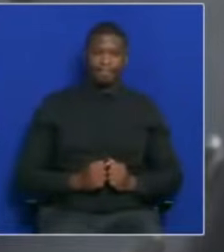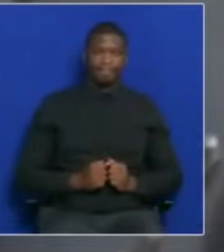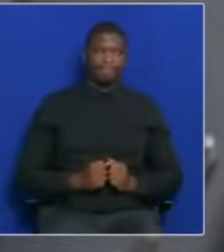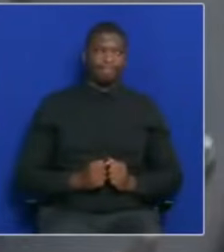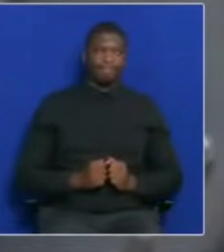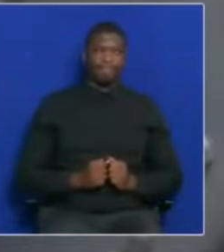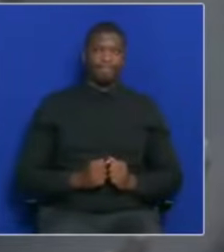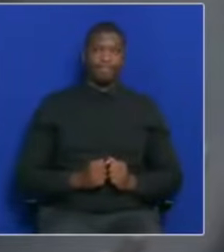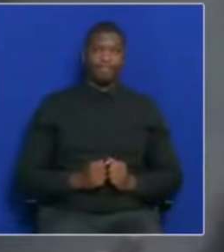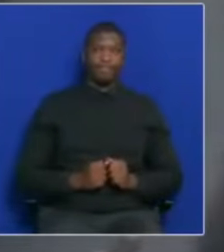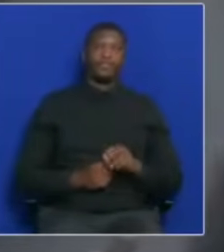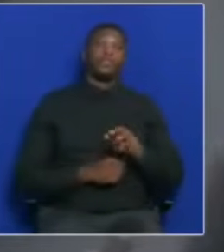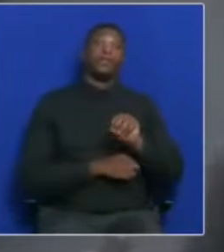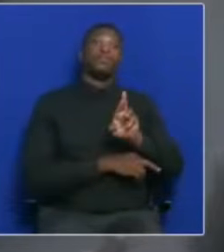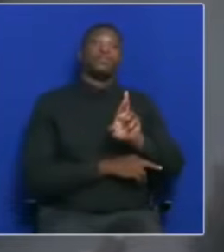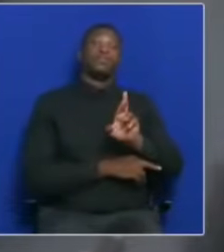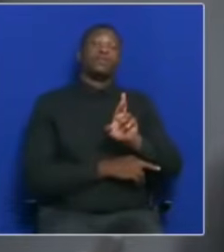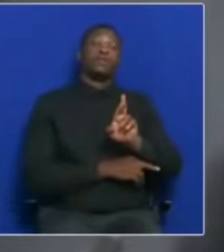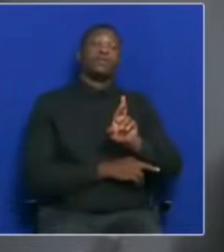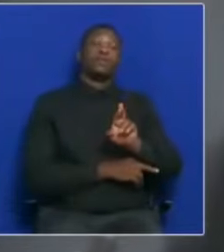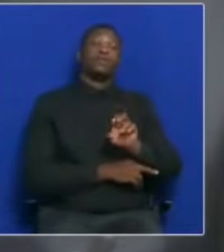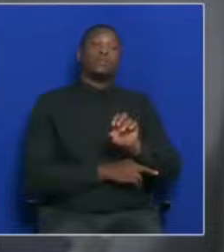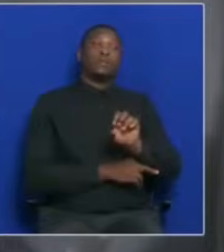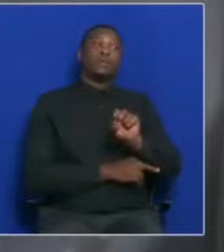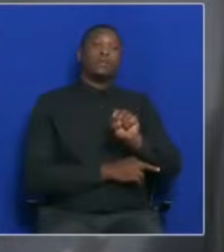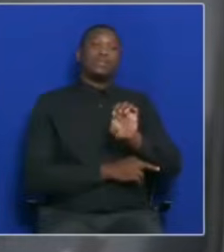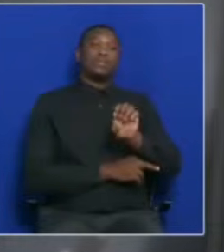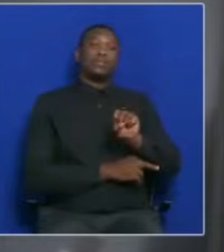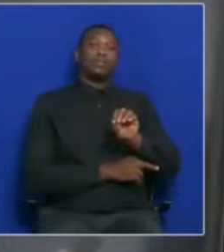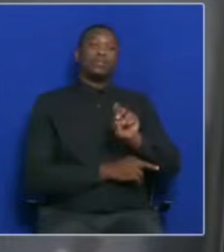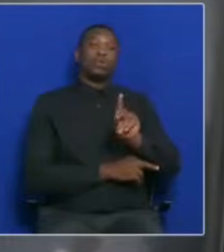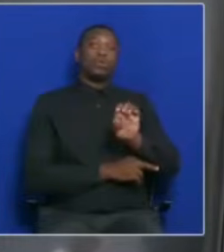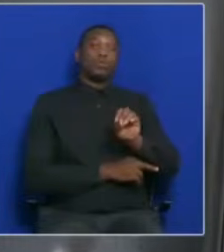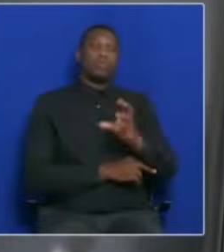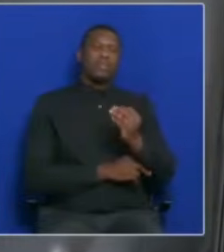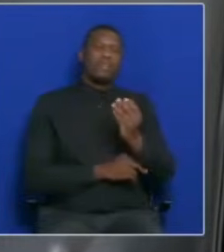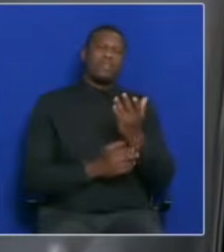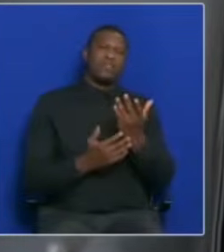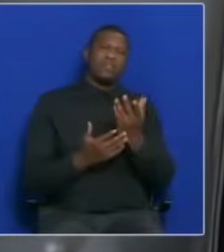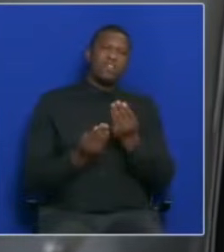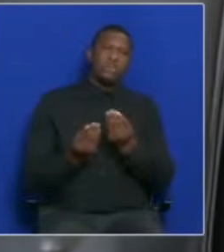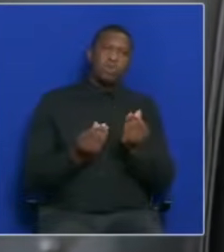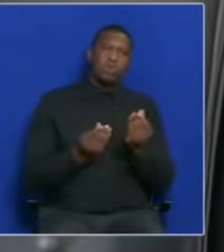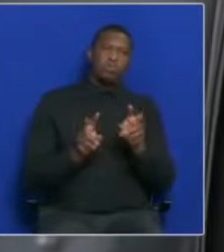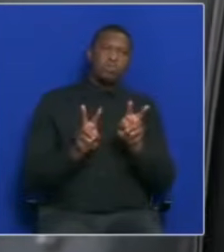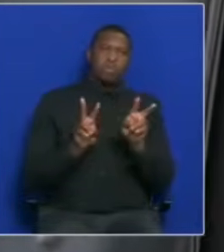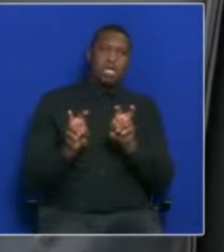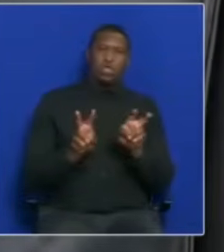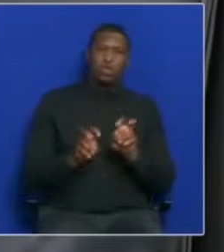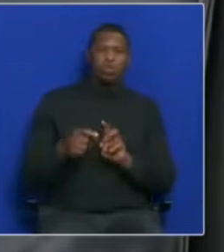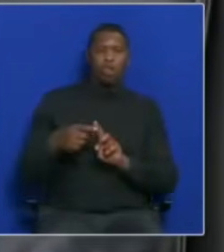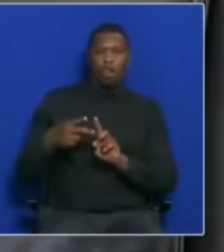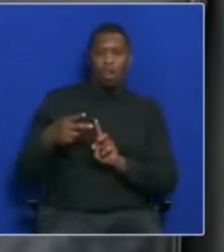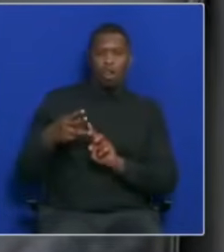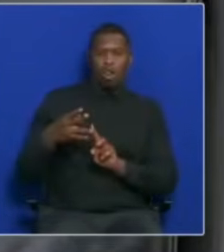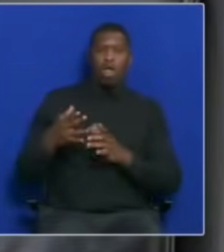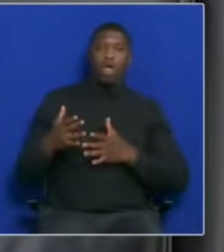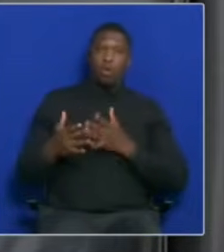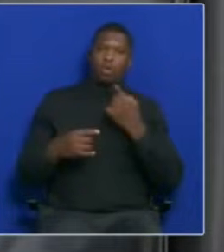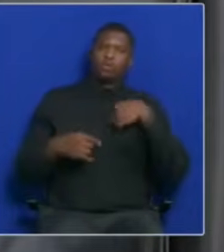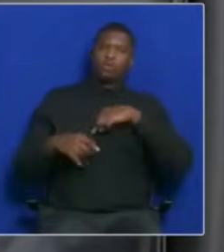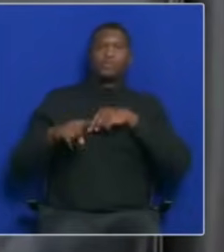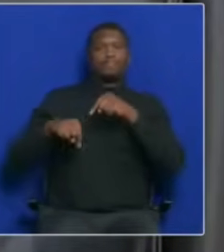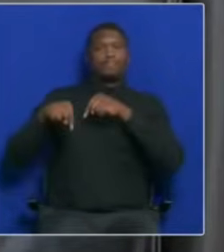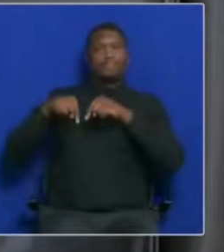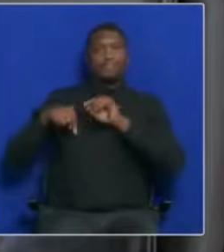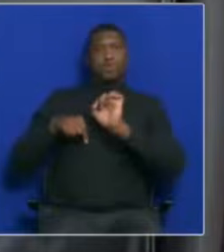Mr. Sesoko, there's a couple of issues that I wanted us to go back to in your statement, and I'll try